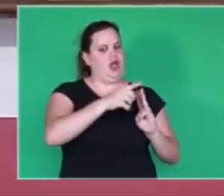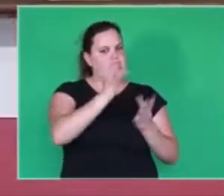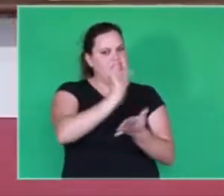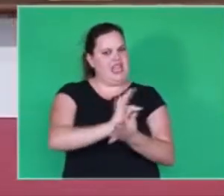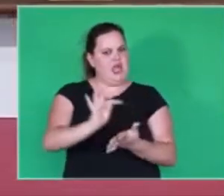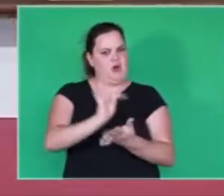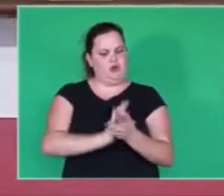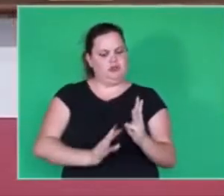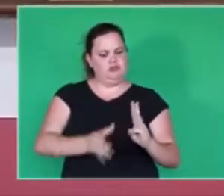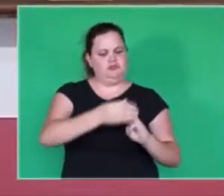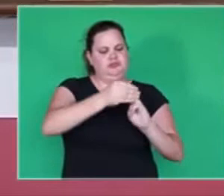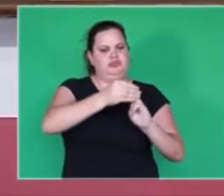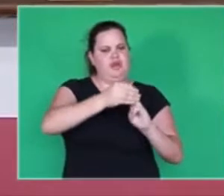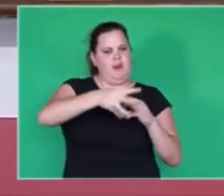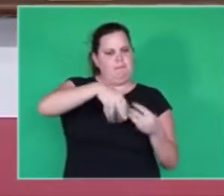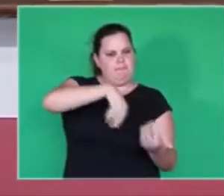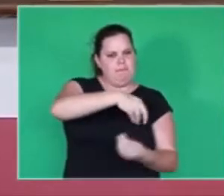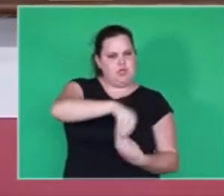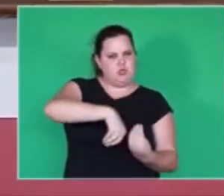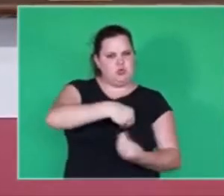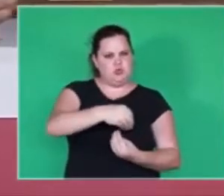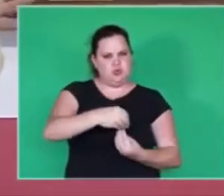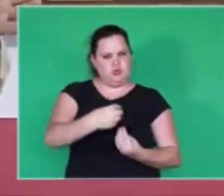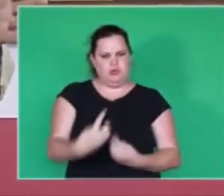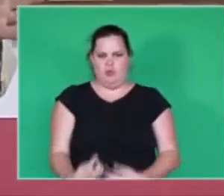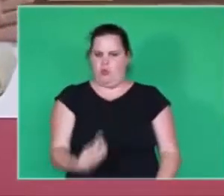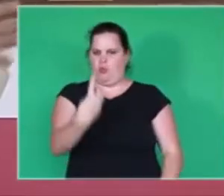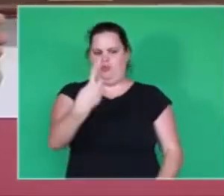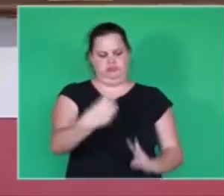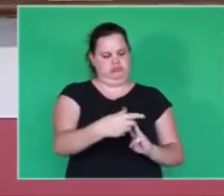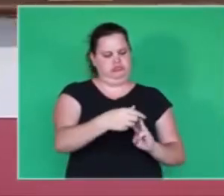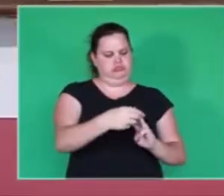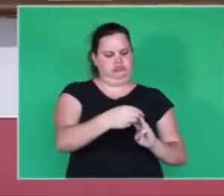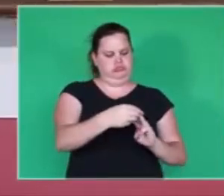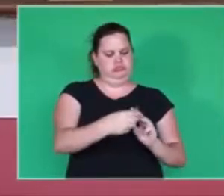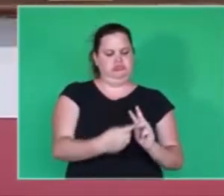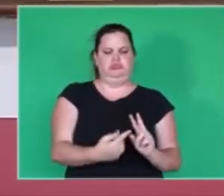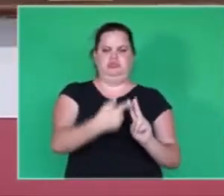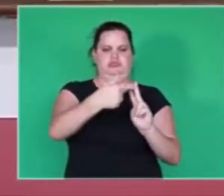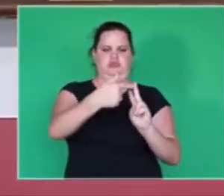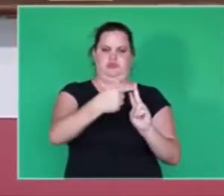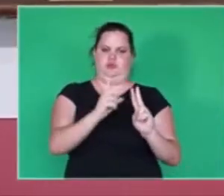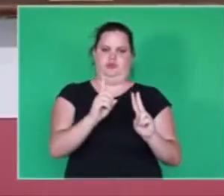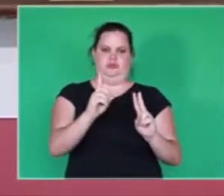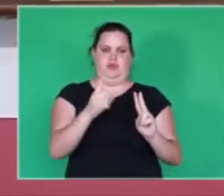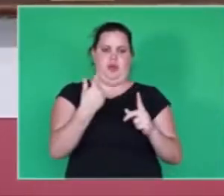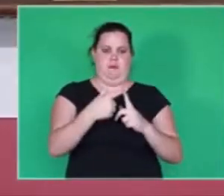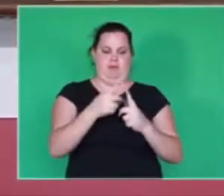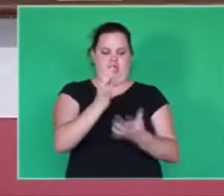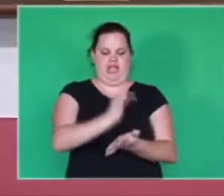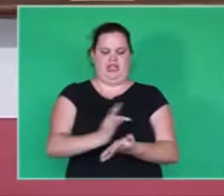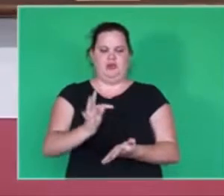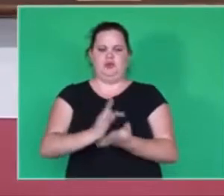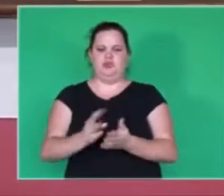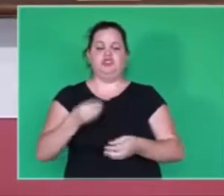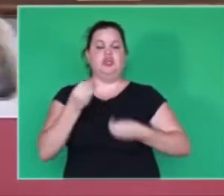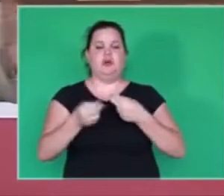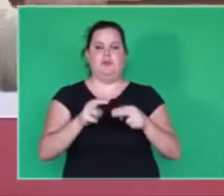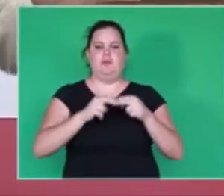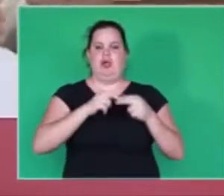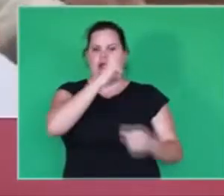everything went into one group. Theology became rational.